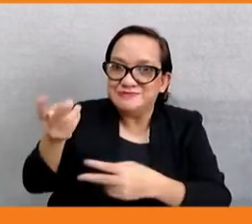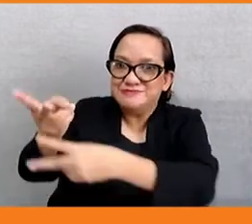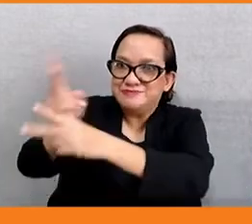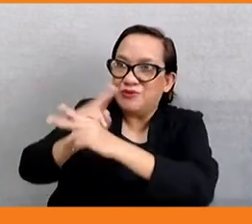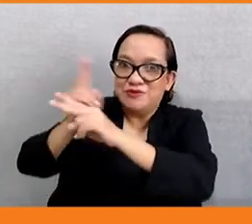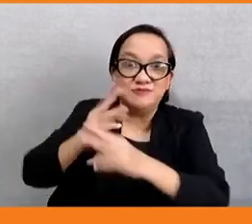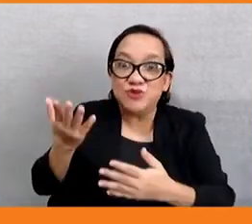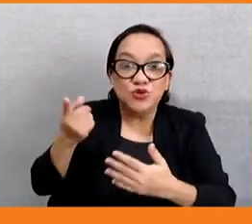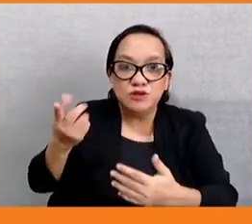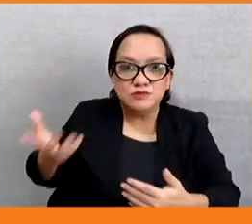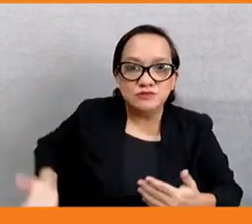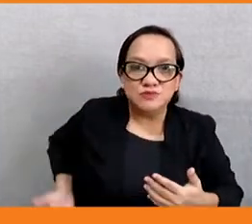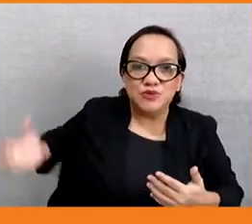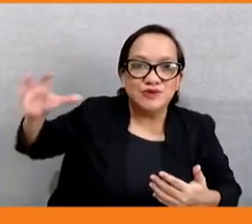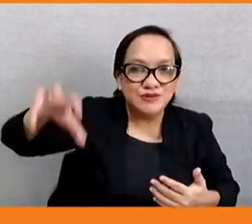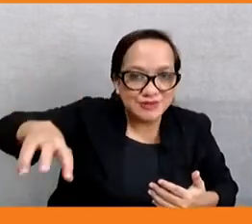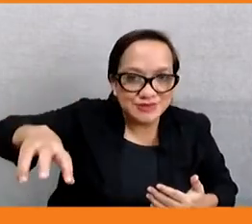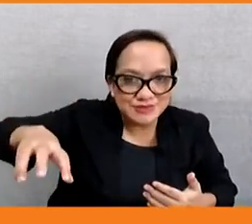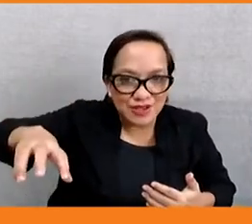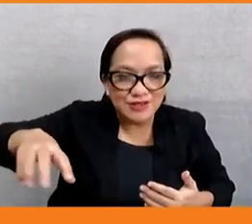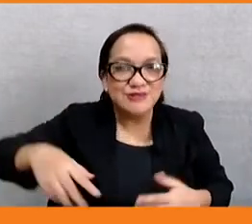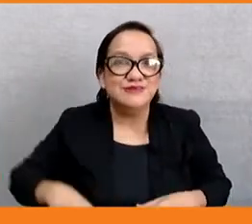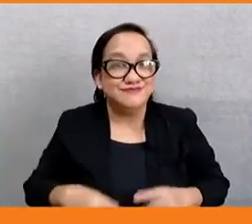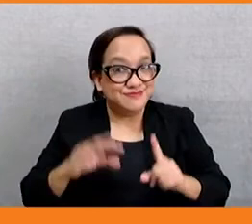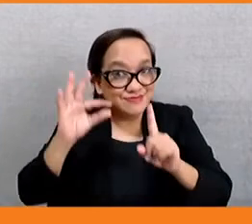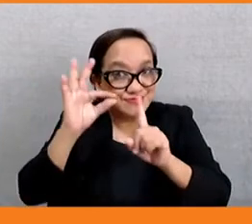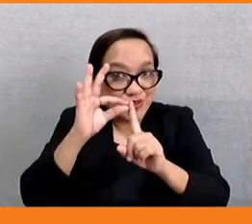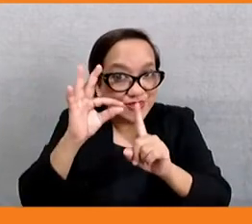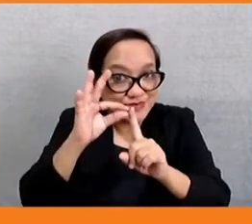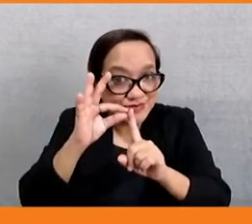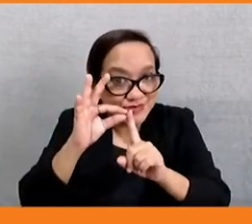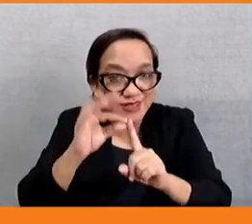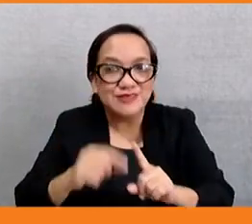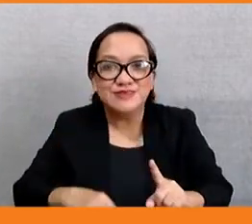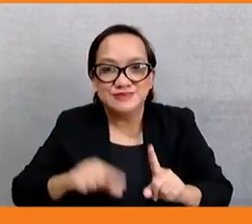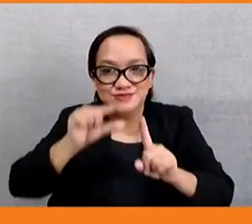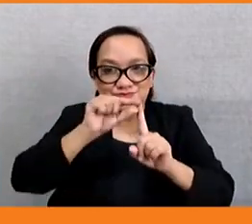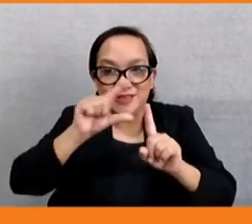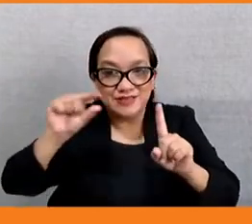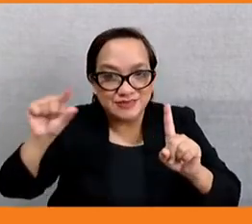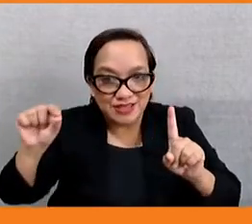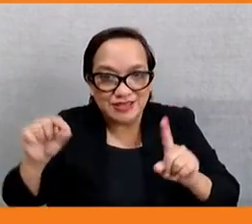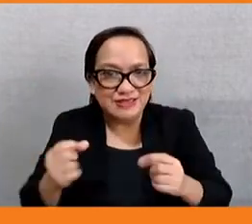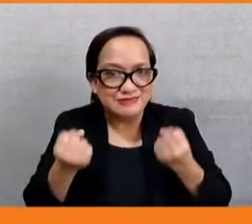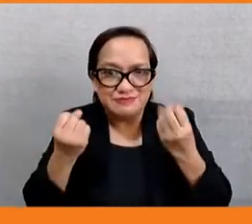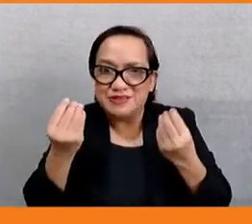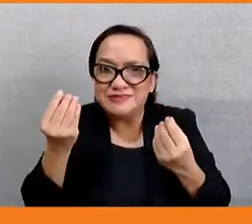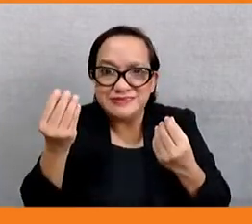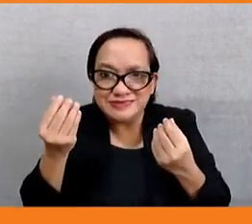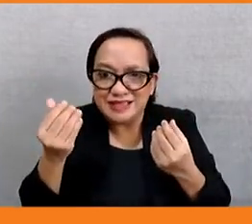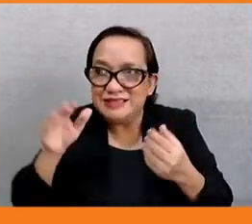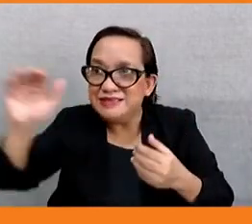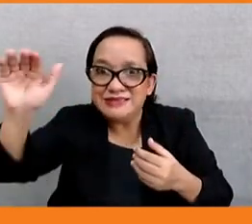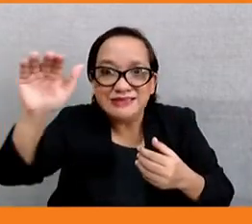debt sustainability. In that case, ADB should revisit its approach on the development financing. Mr.